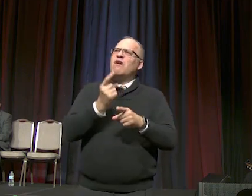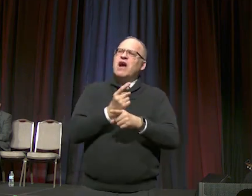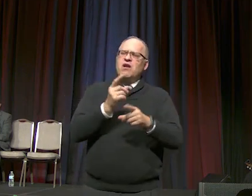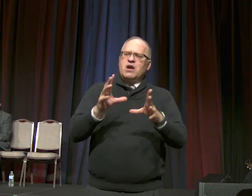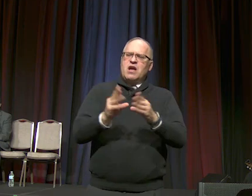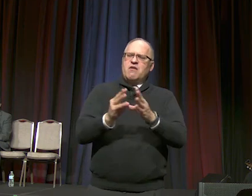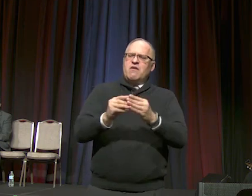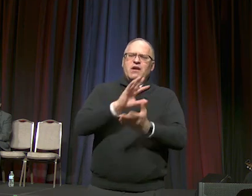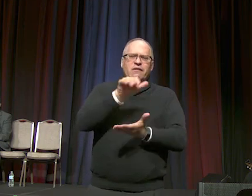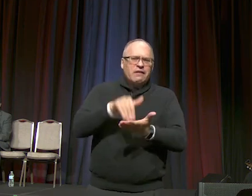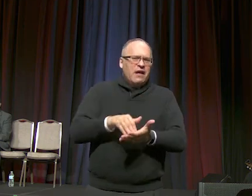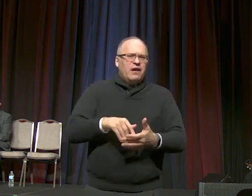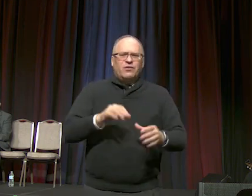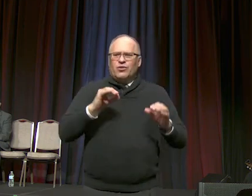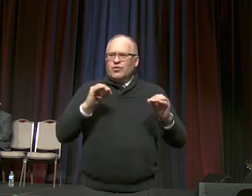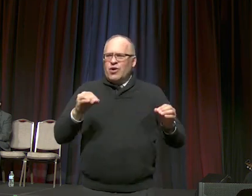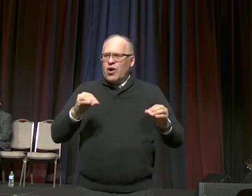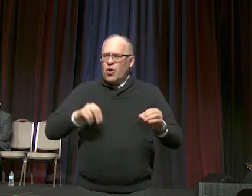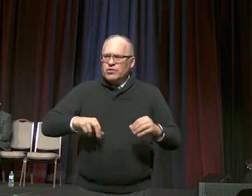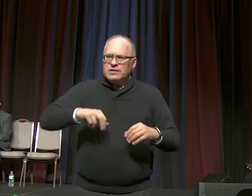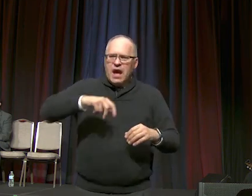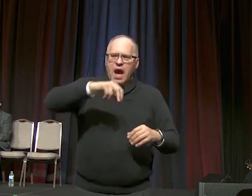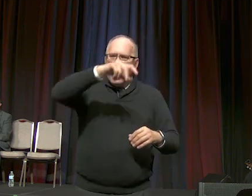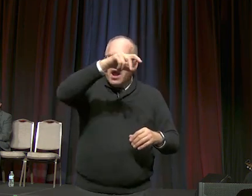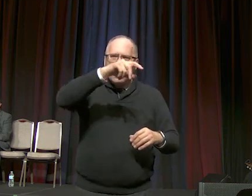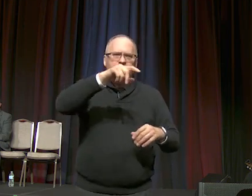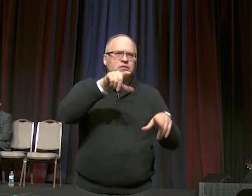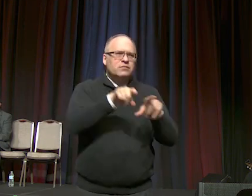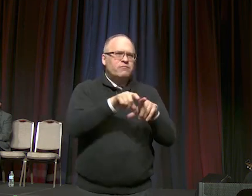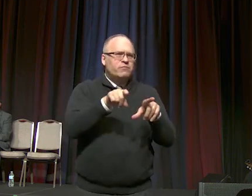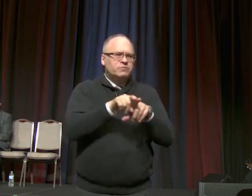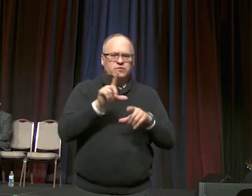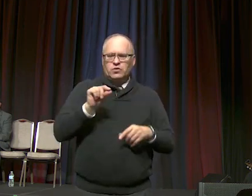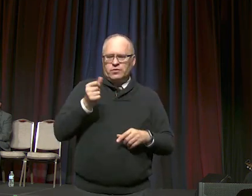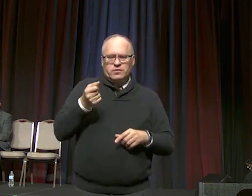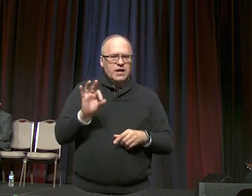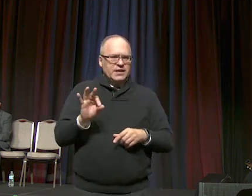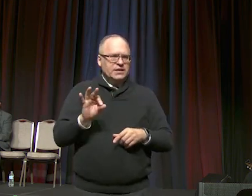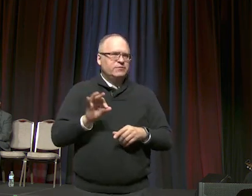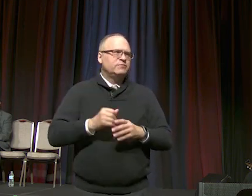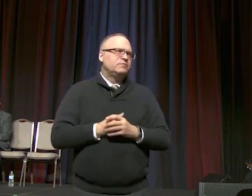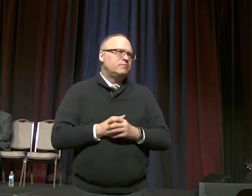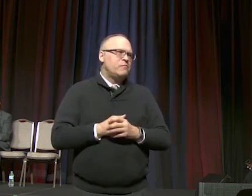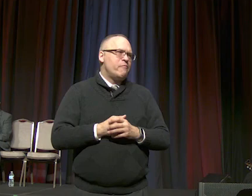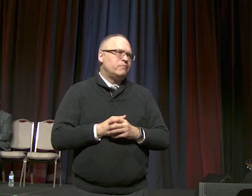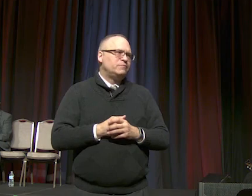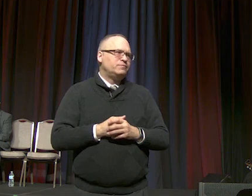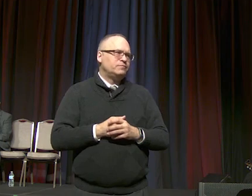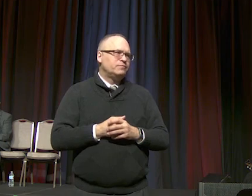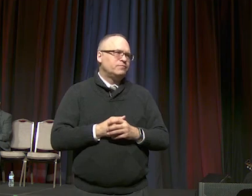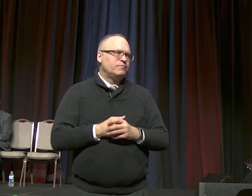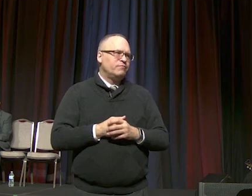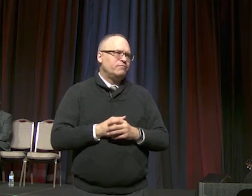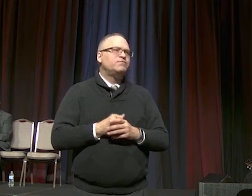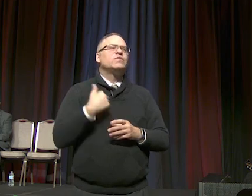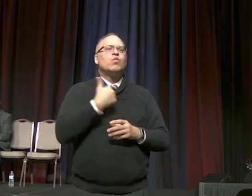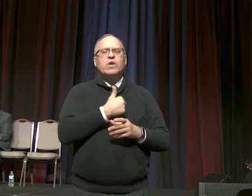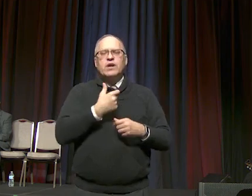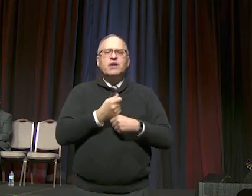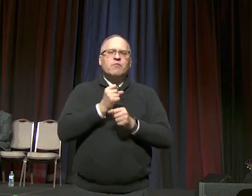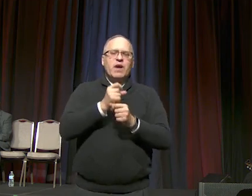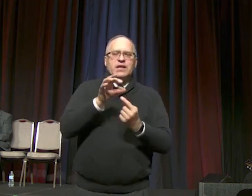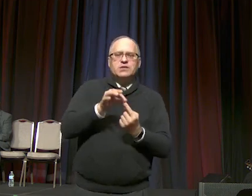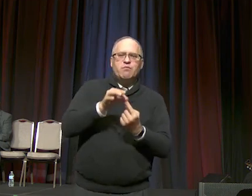no stairs or anything to worry about like we had in 2019. And yes, we do make special provisions